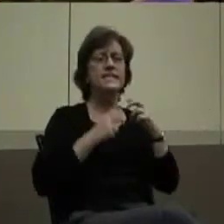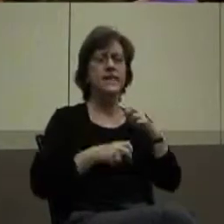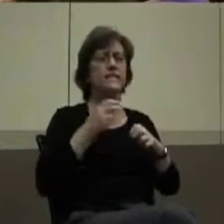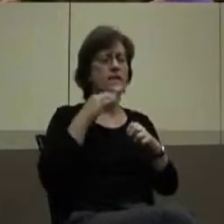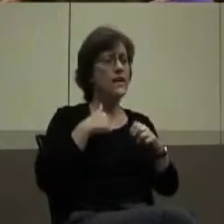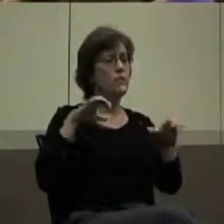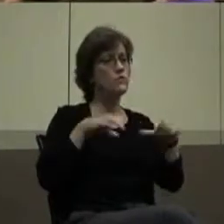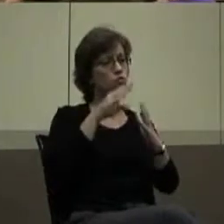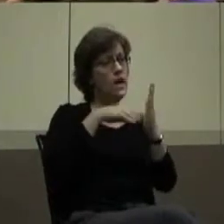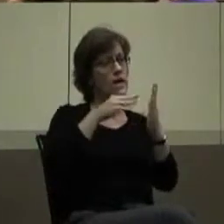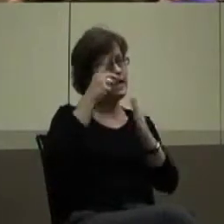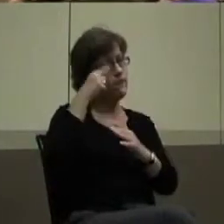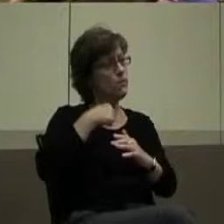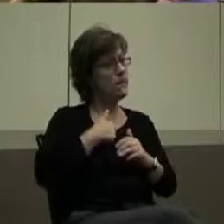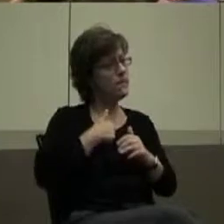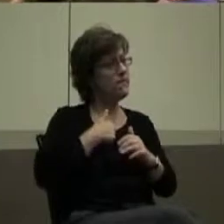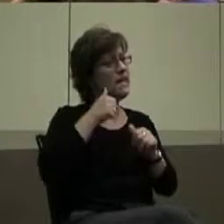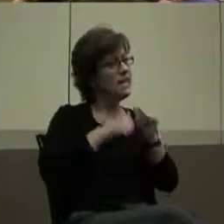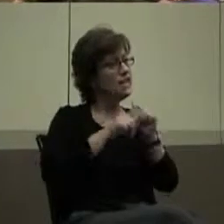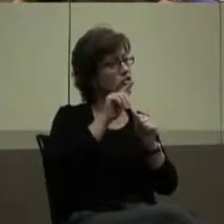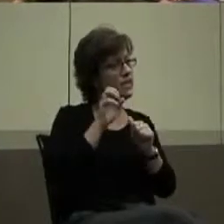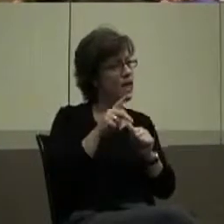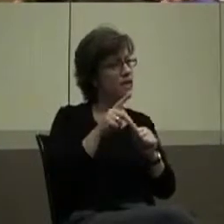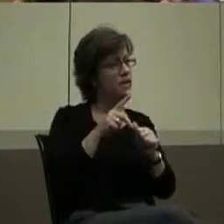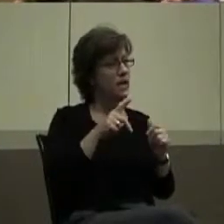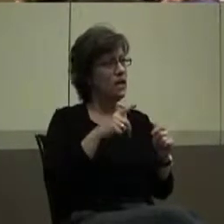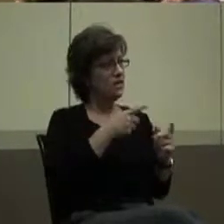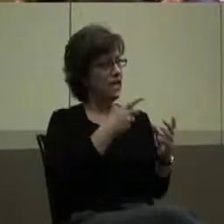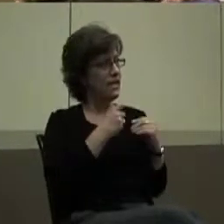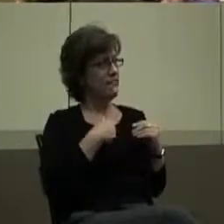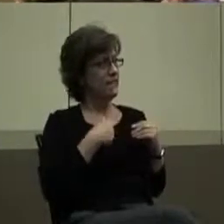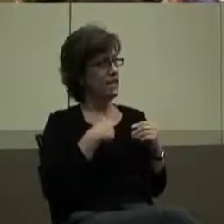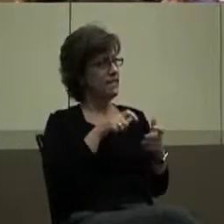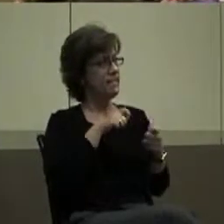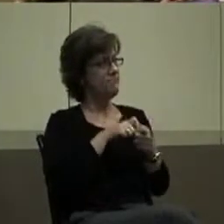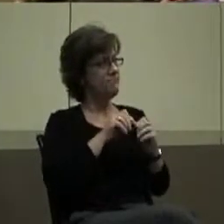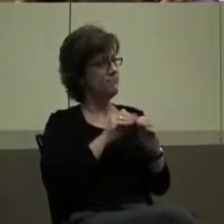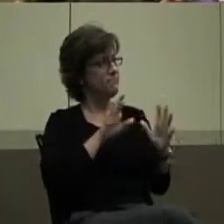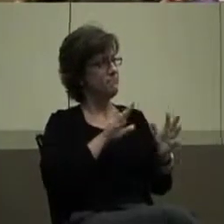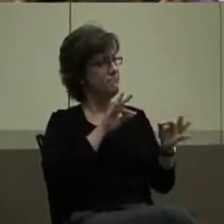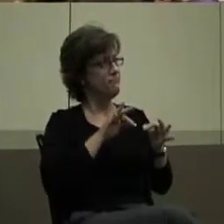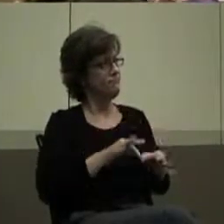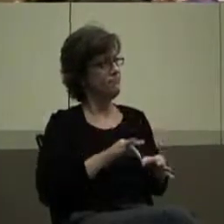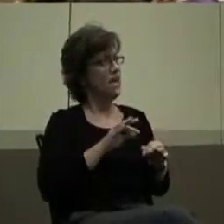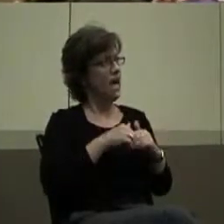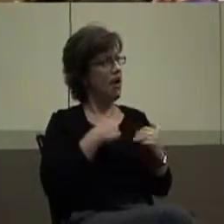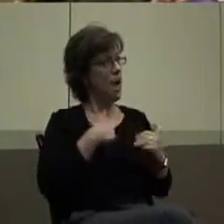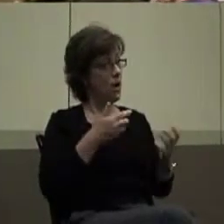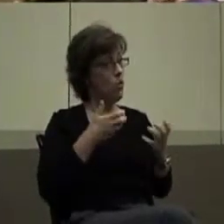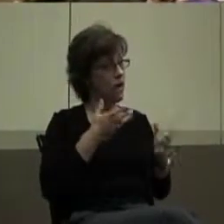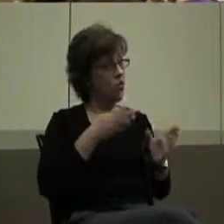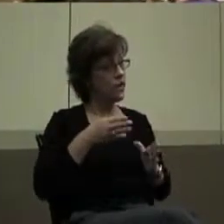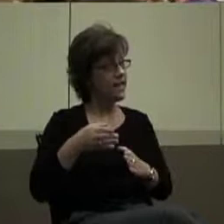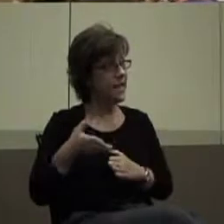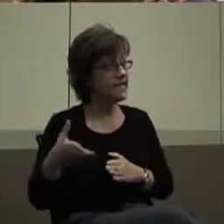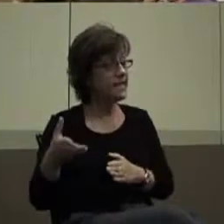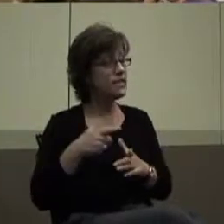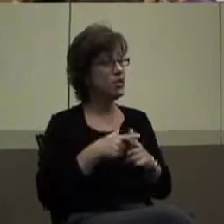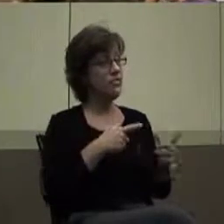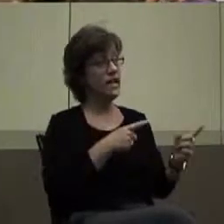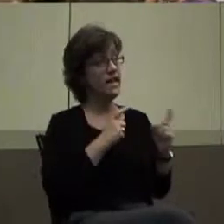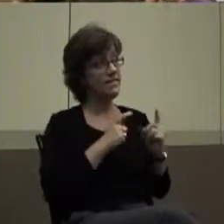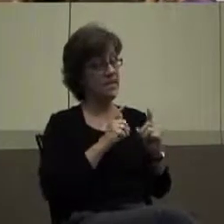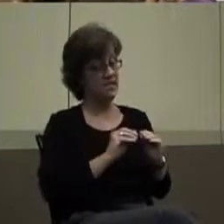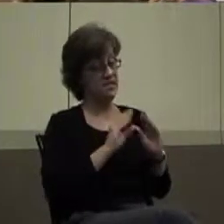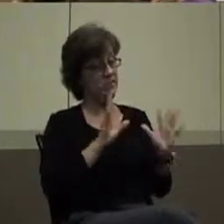for myself, each task, okay, am I like giving explicit directions on how I want things organized, or am I